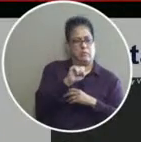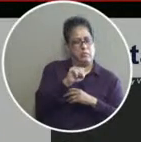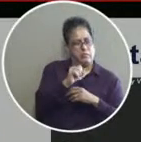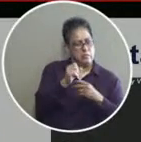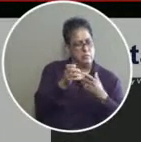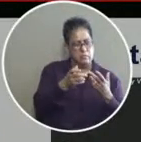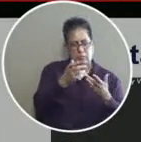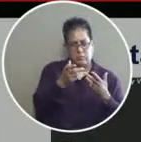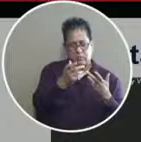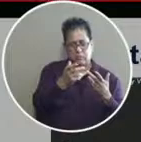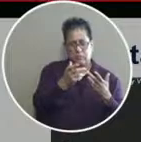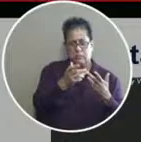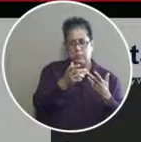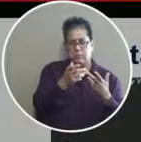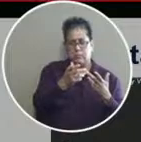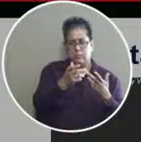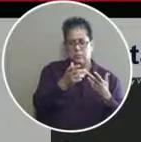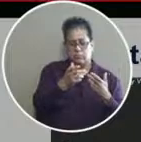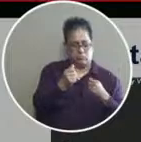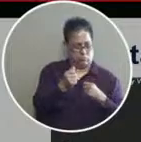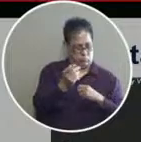the